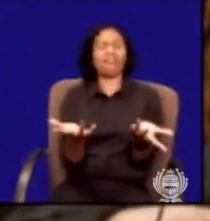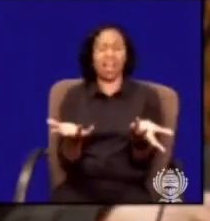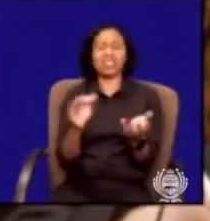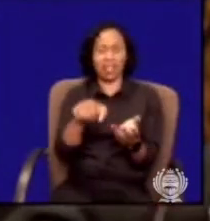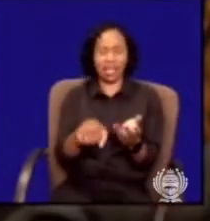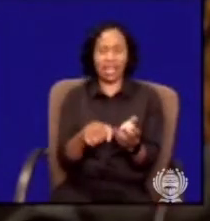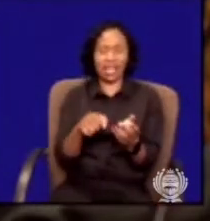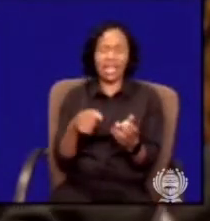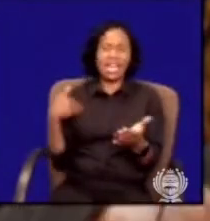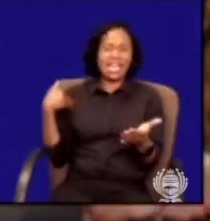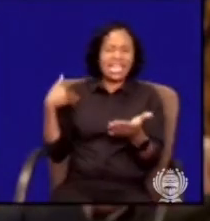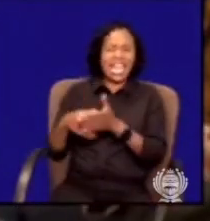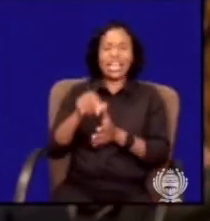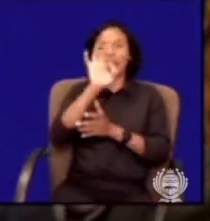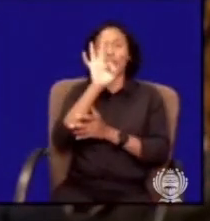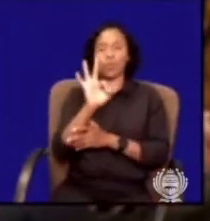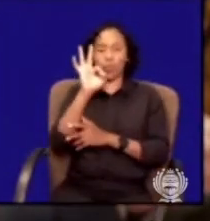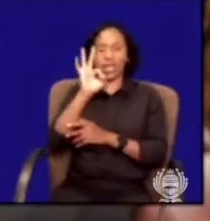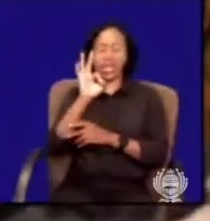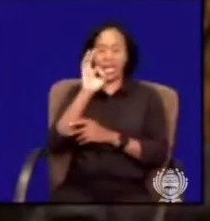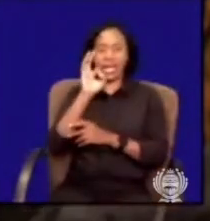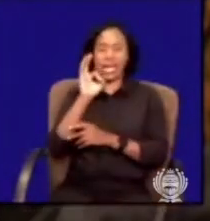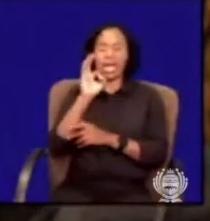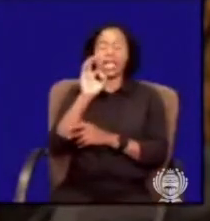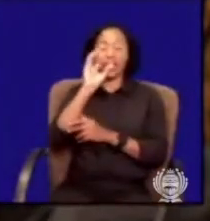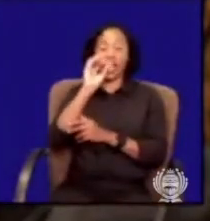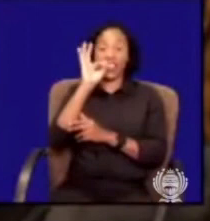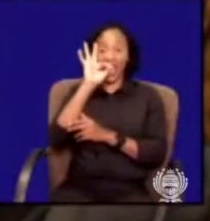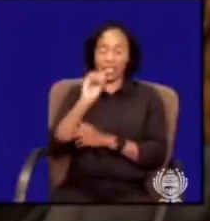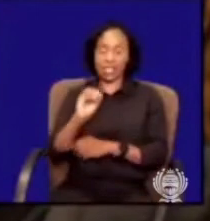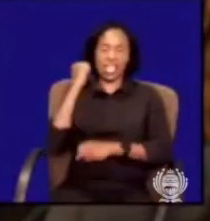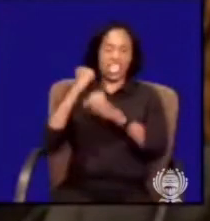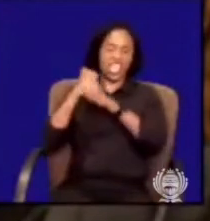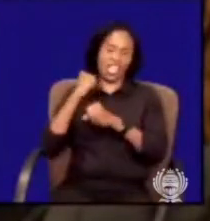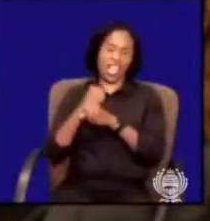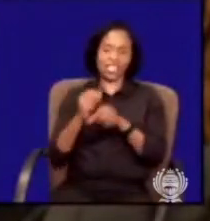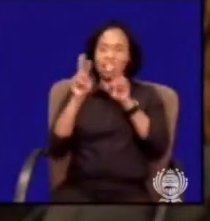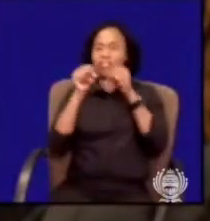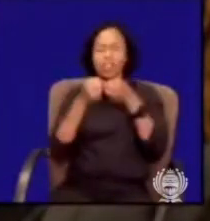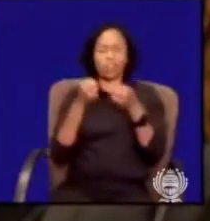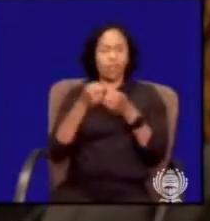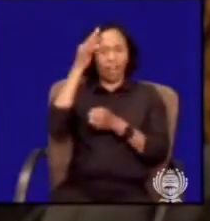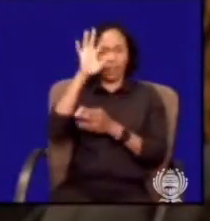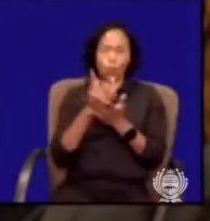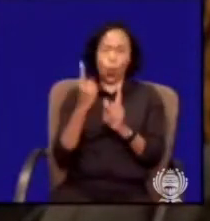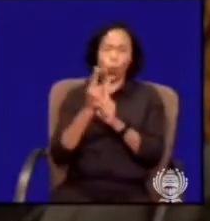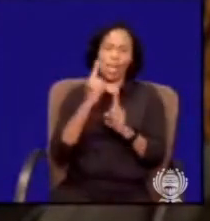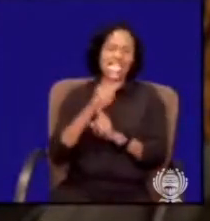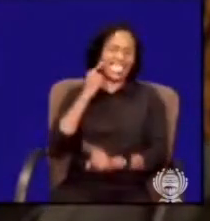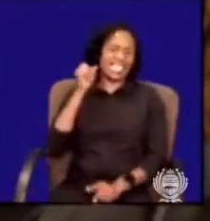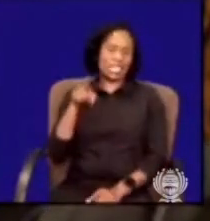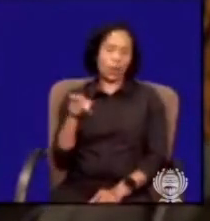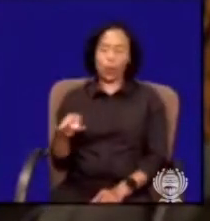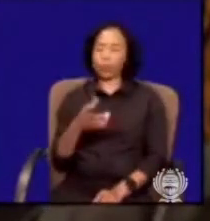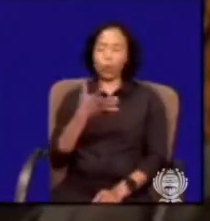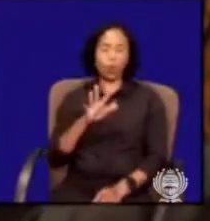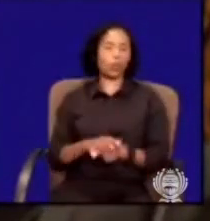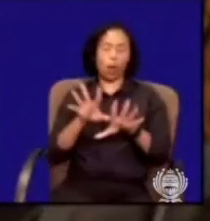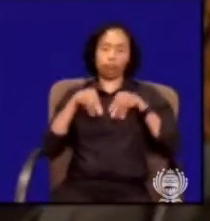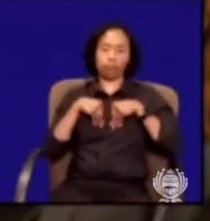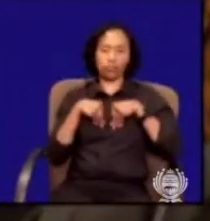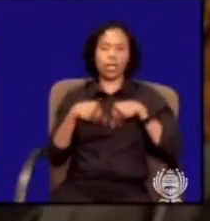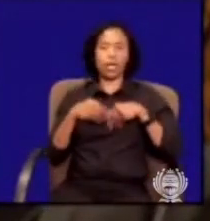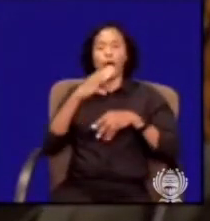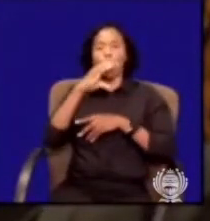3 decades the ANC and national government have been in complete denial about this fact. COSATU and the SACP have